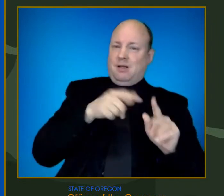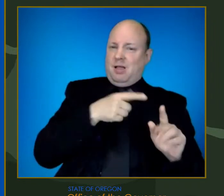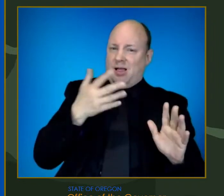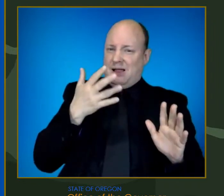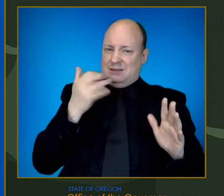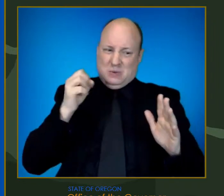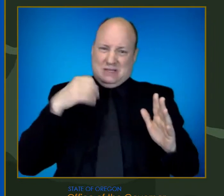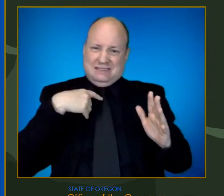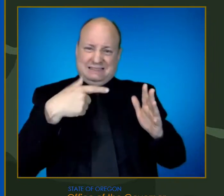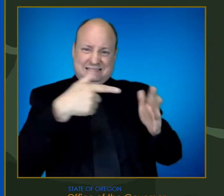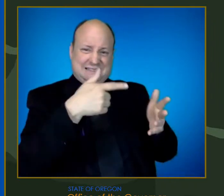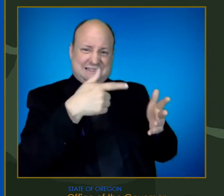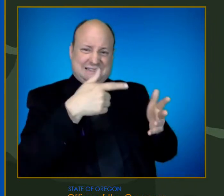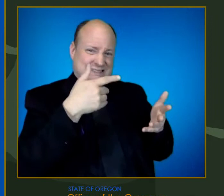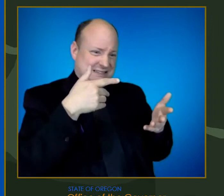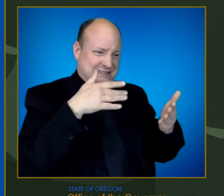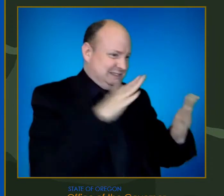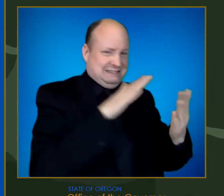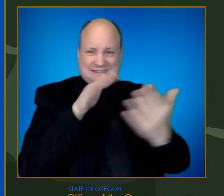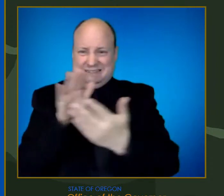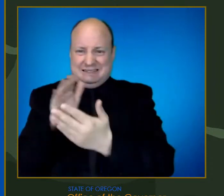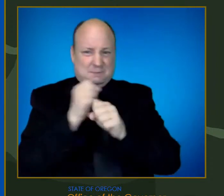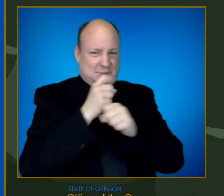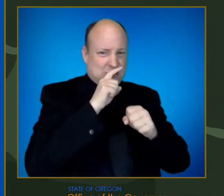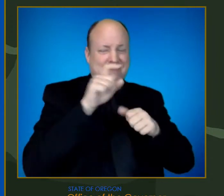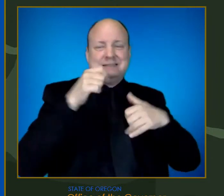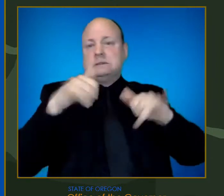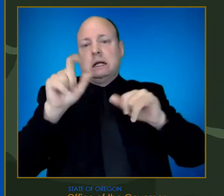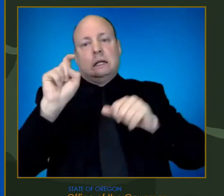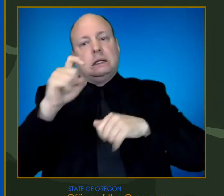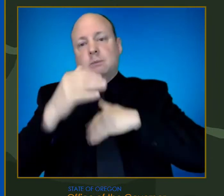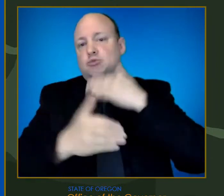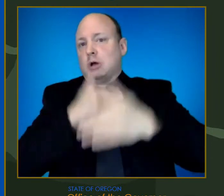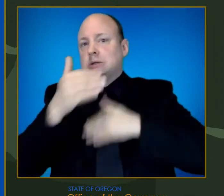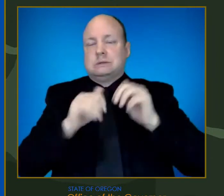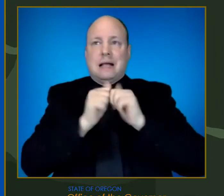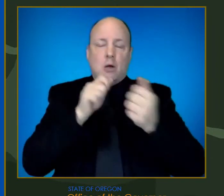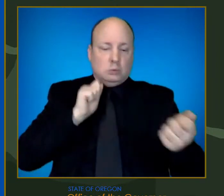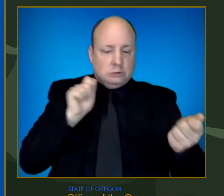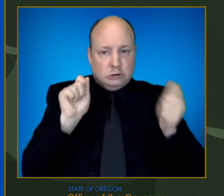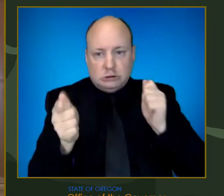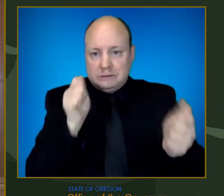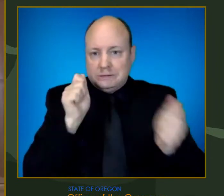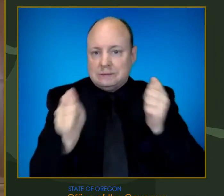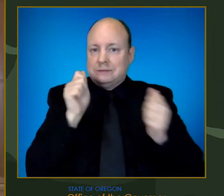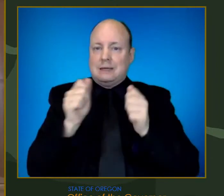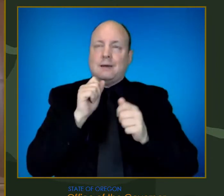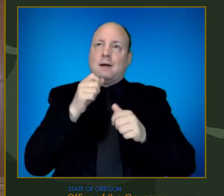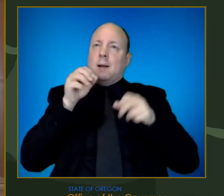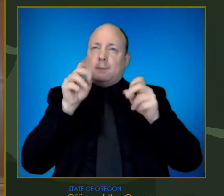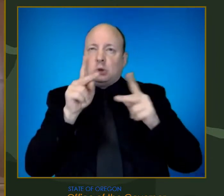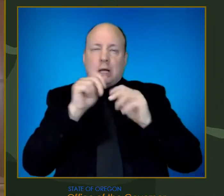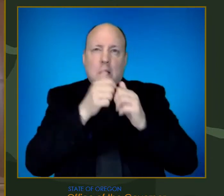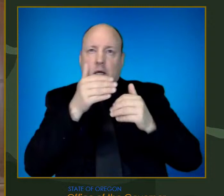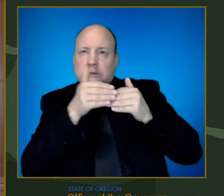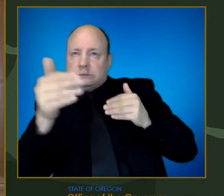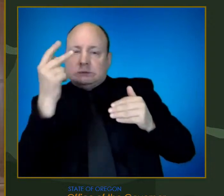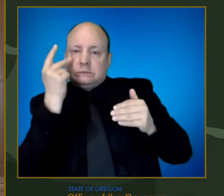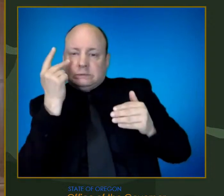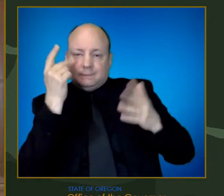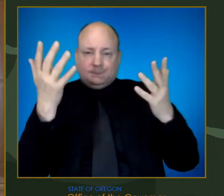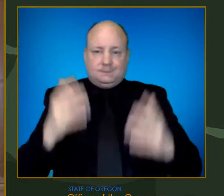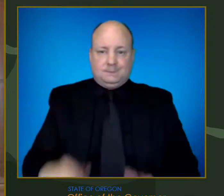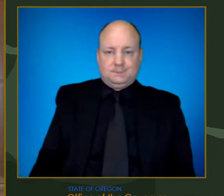not making enough progress and need to reinvent our strategies and double down. And my follow-up in regards to